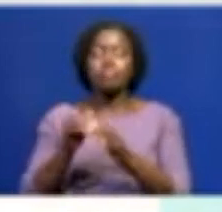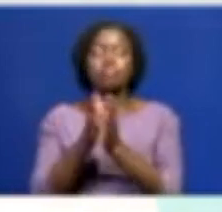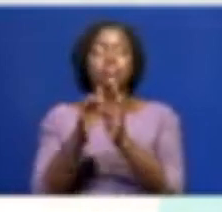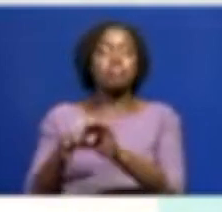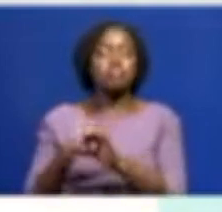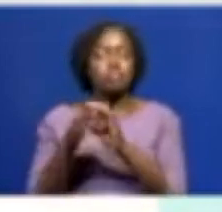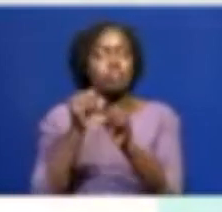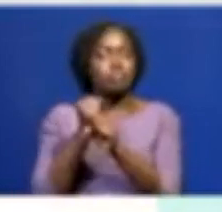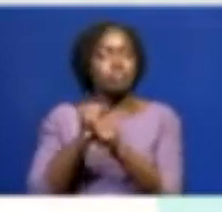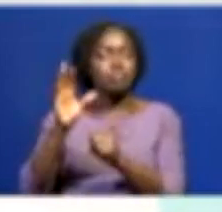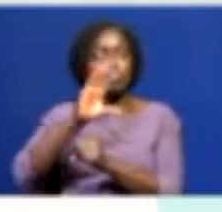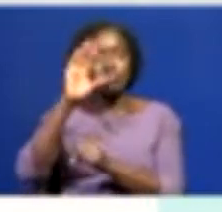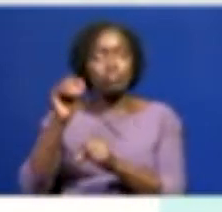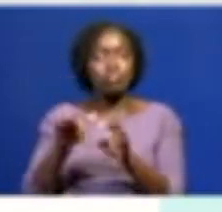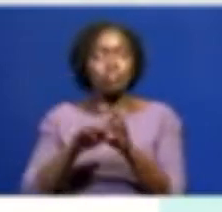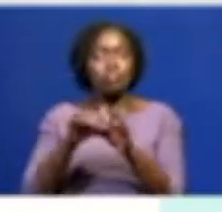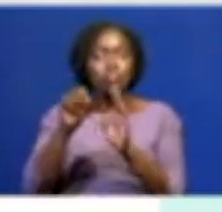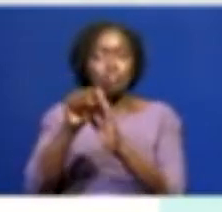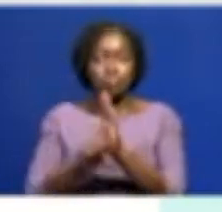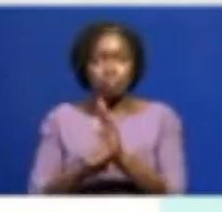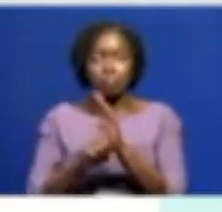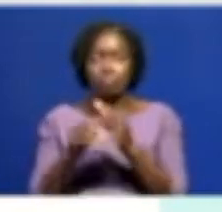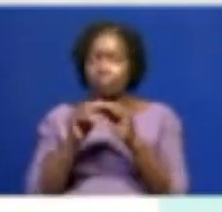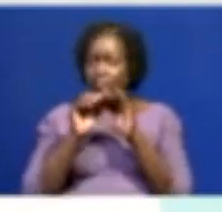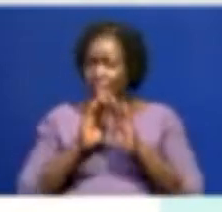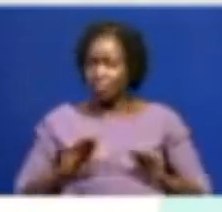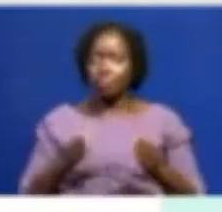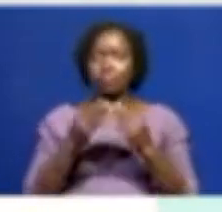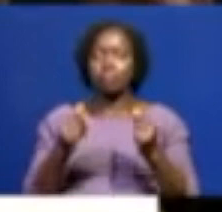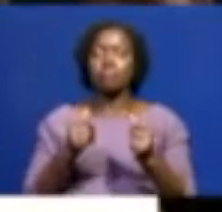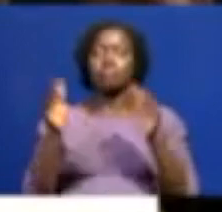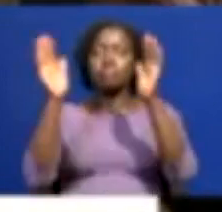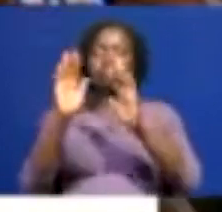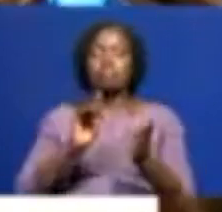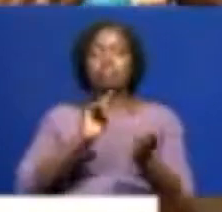efforts among Africa member states to create lasting solutions to climate change.